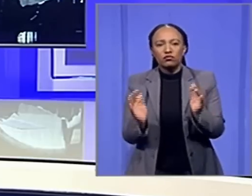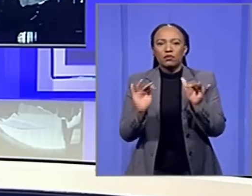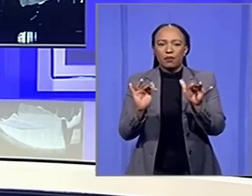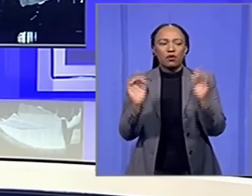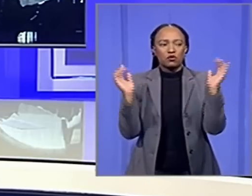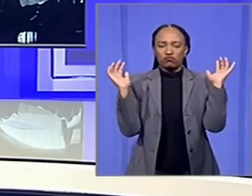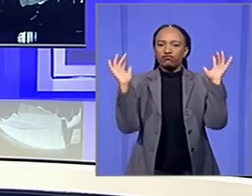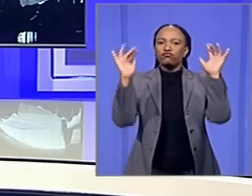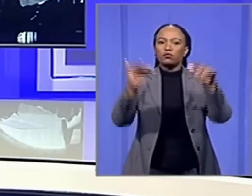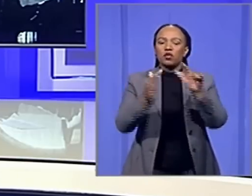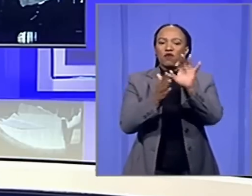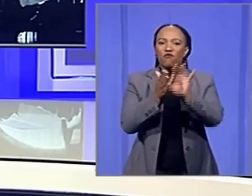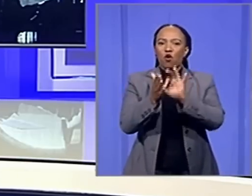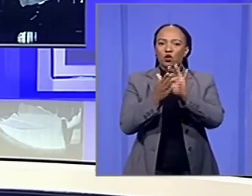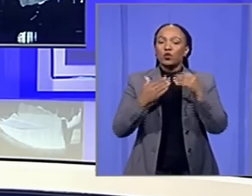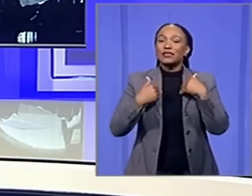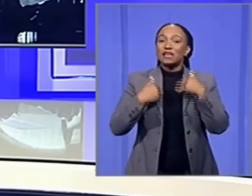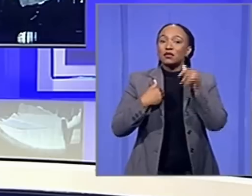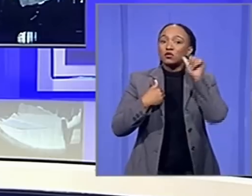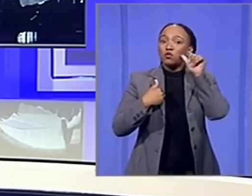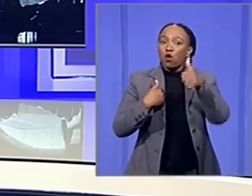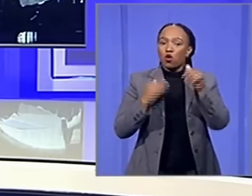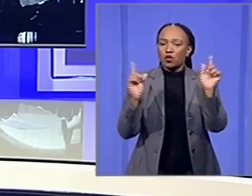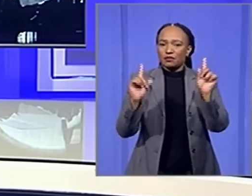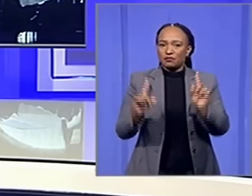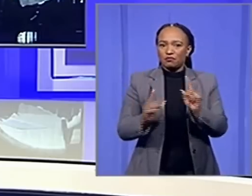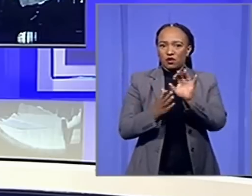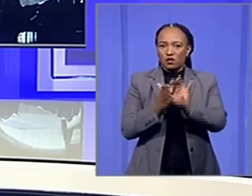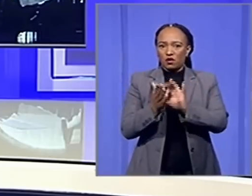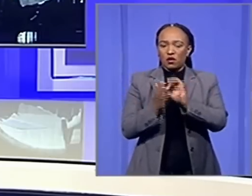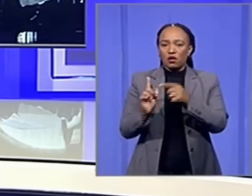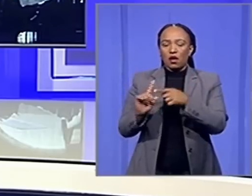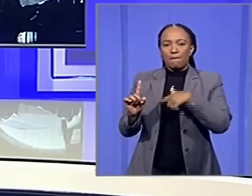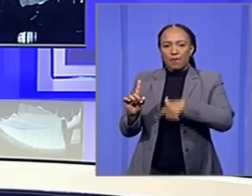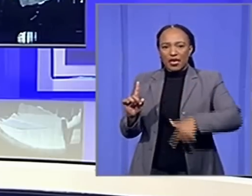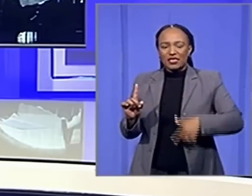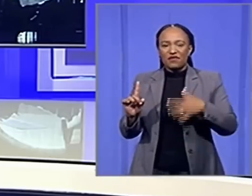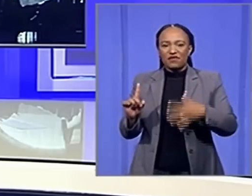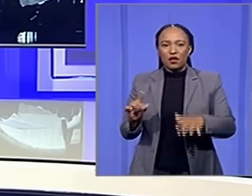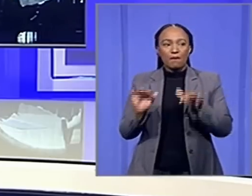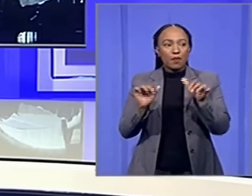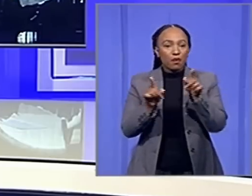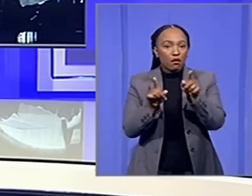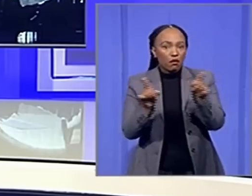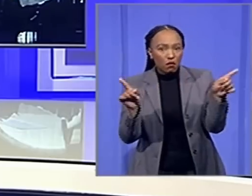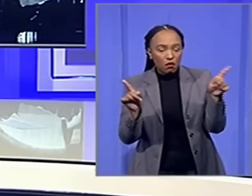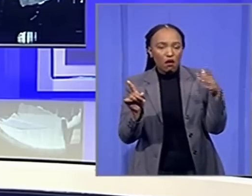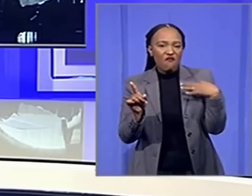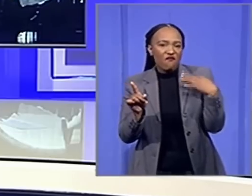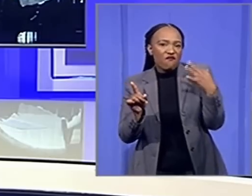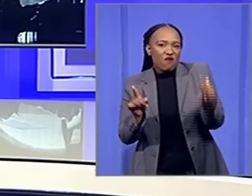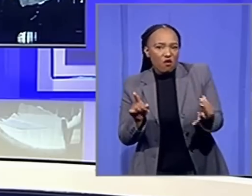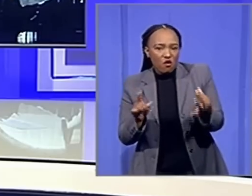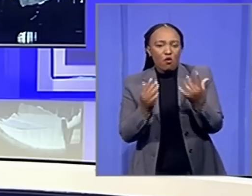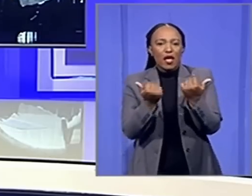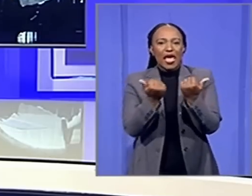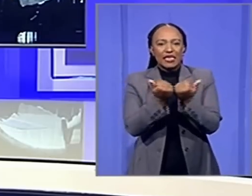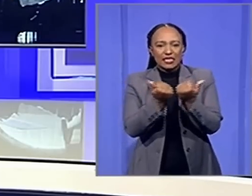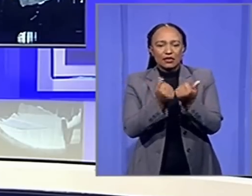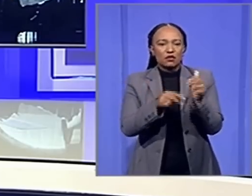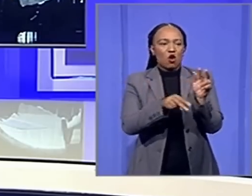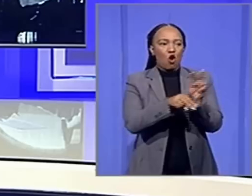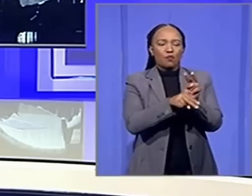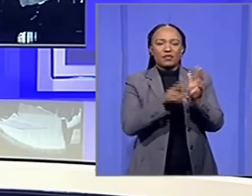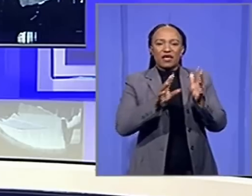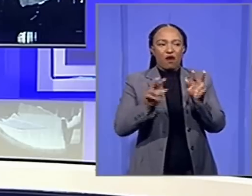tla qala hosane ka tse ikgethang. Mopresidente Cyril Ramaphosa o lebohile baithaopi le balekodi ba dikgetho ba mokgatlo